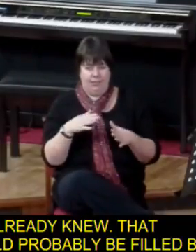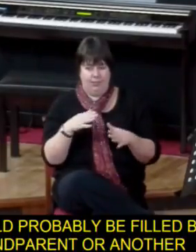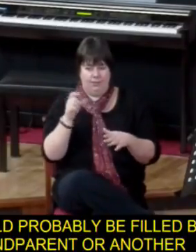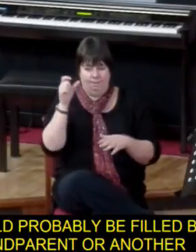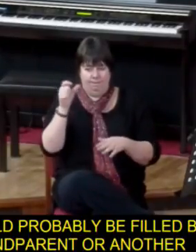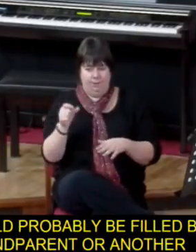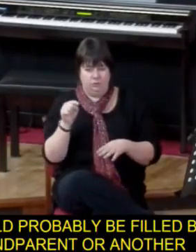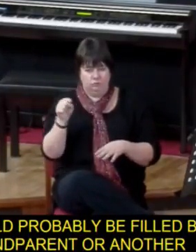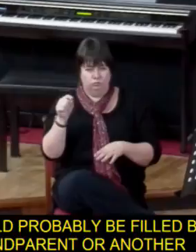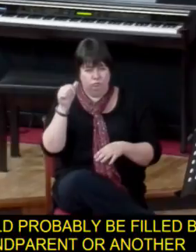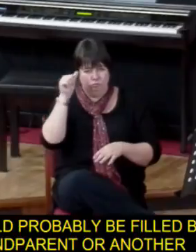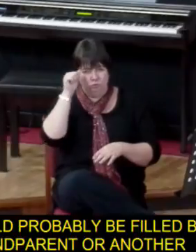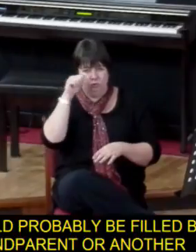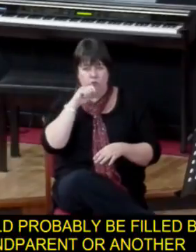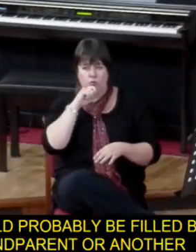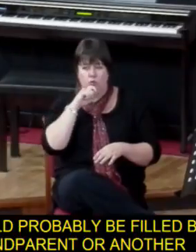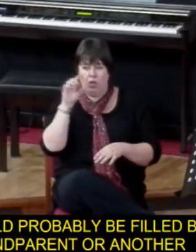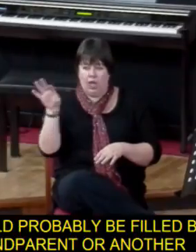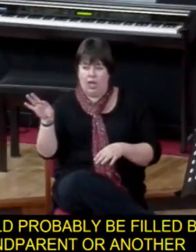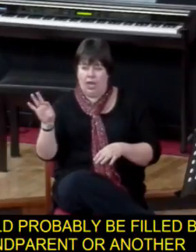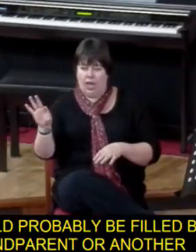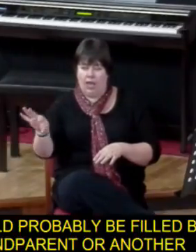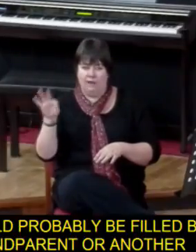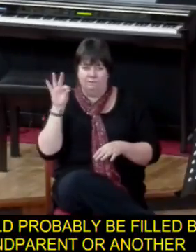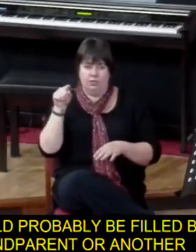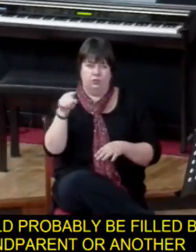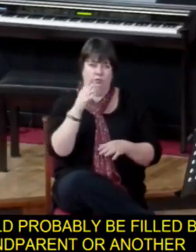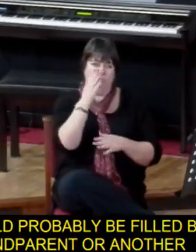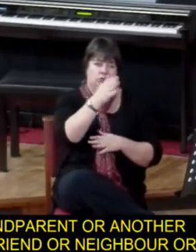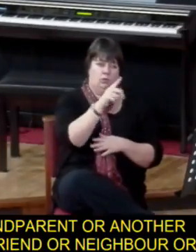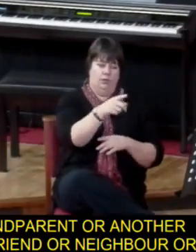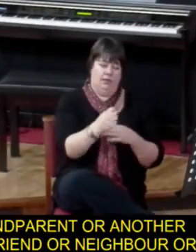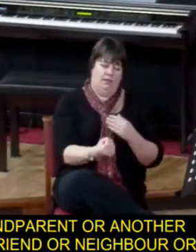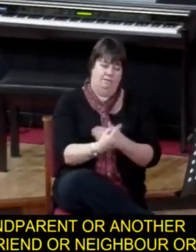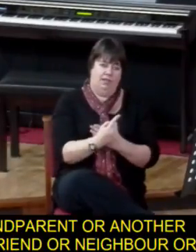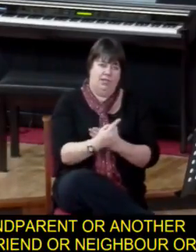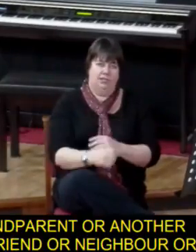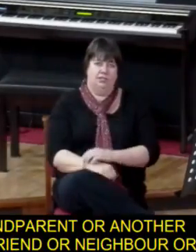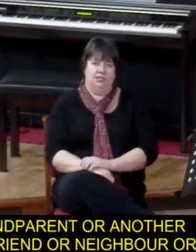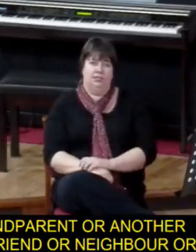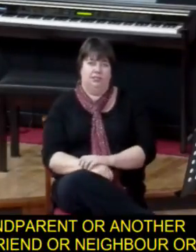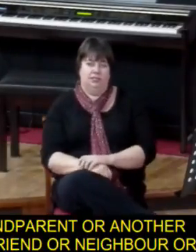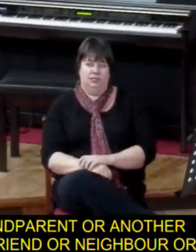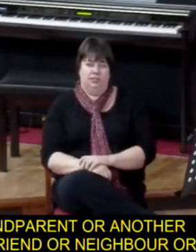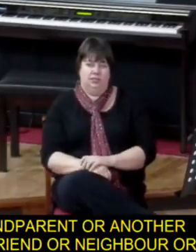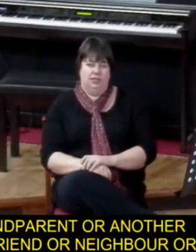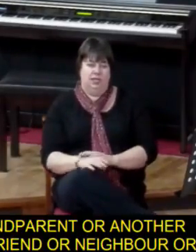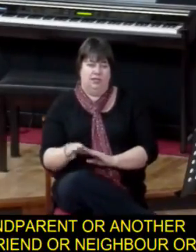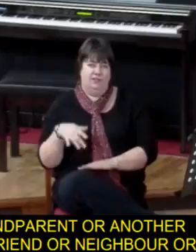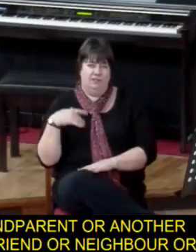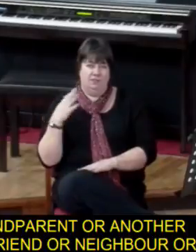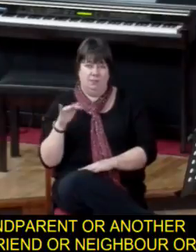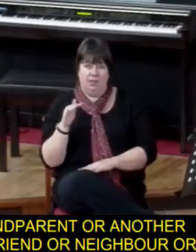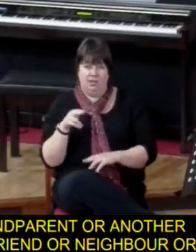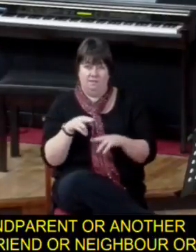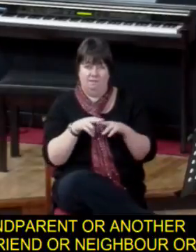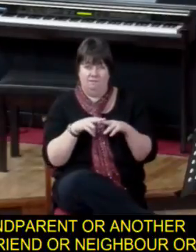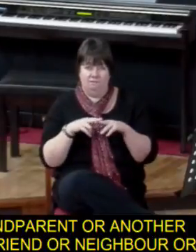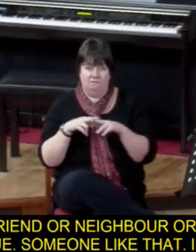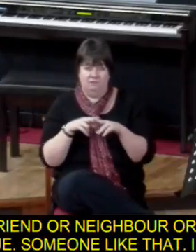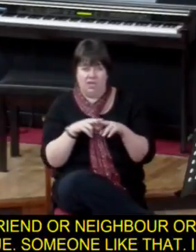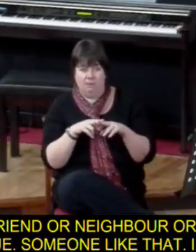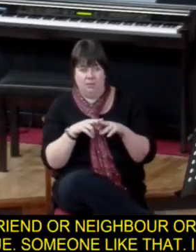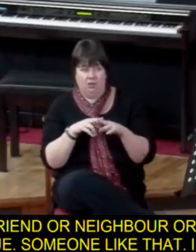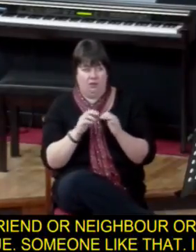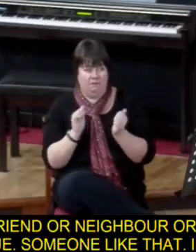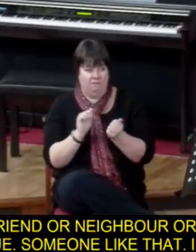knew who invited you to go along to that event. And that might have again been a family member, or it may have been a close friend